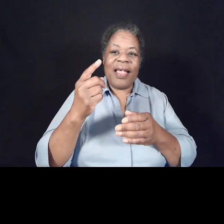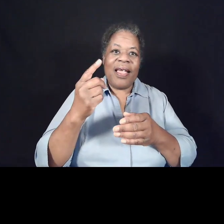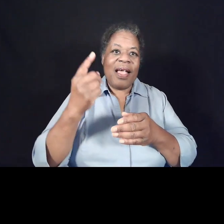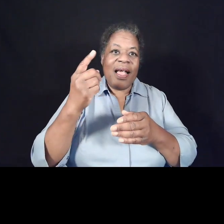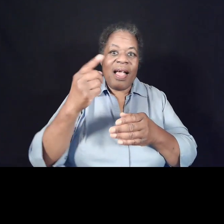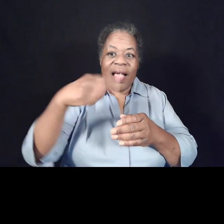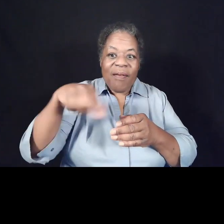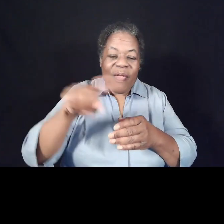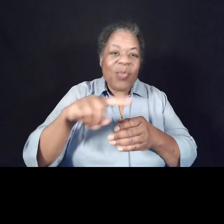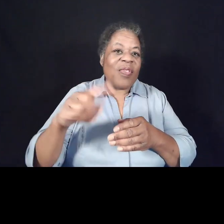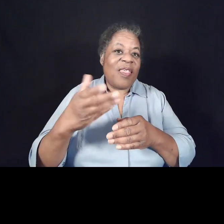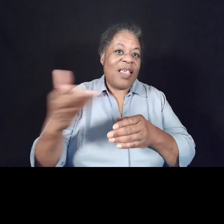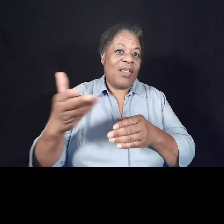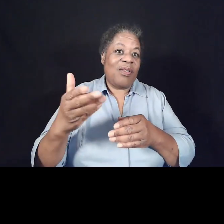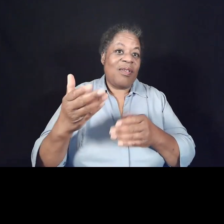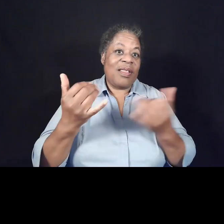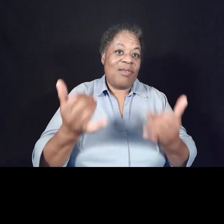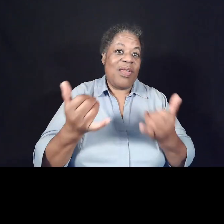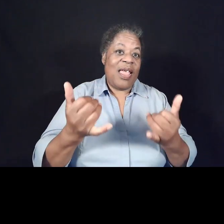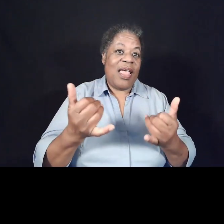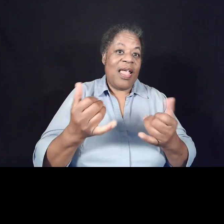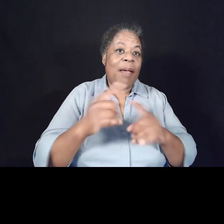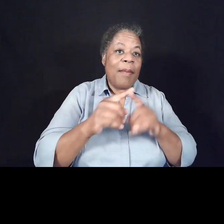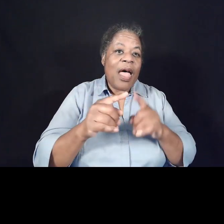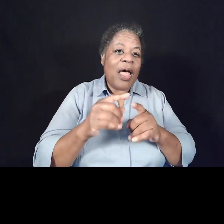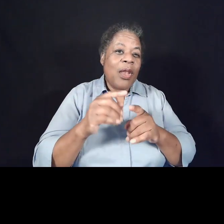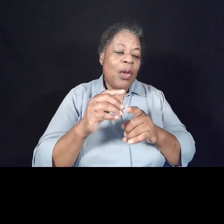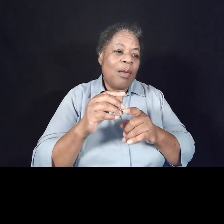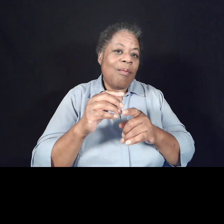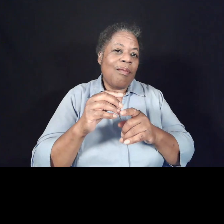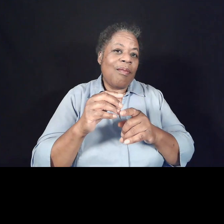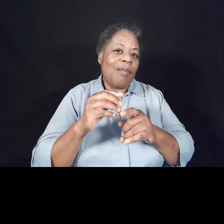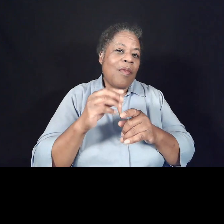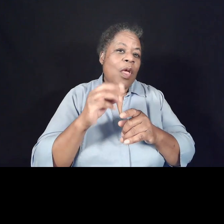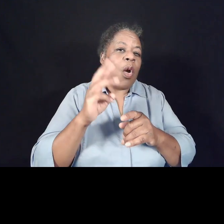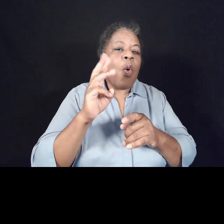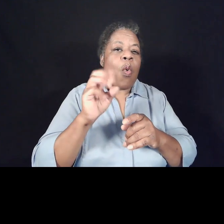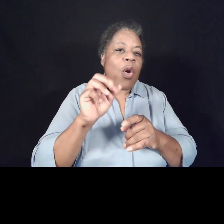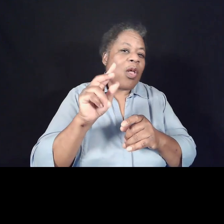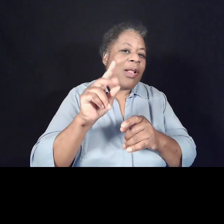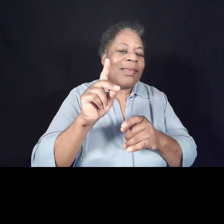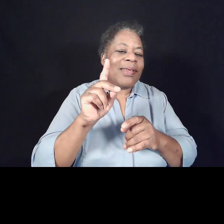today. But worldliness shows up in other ways.